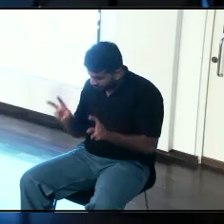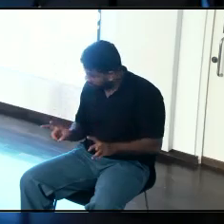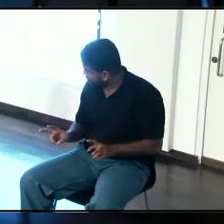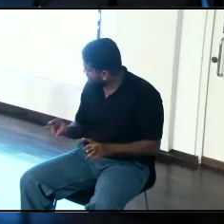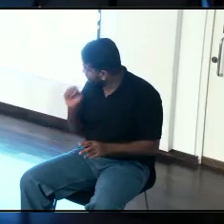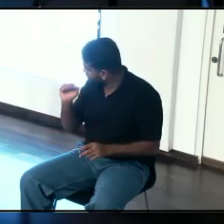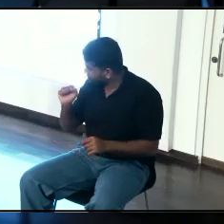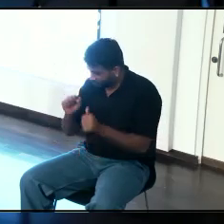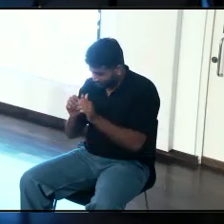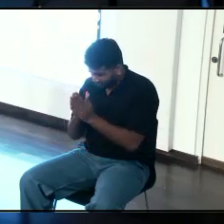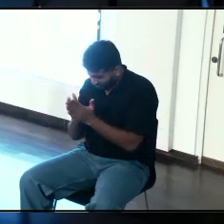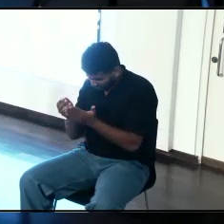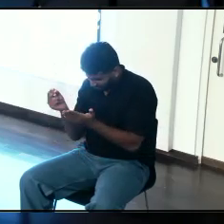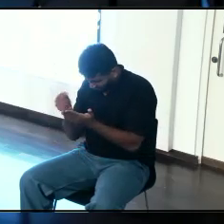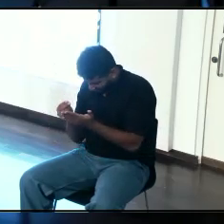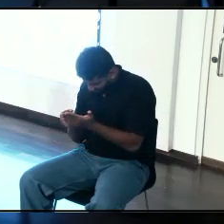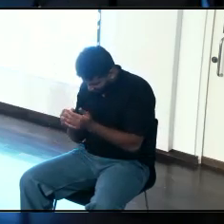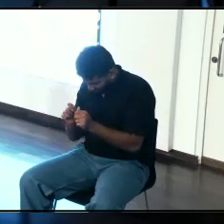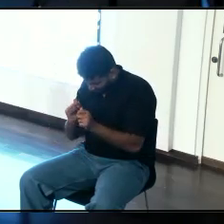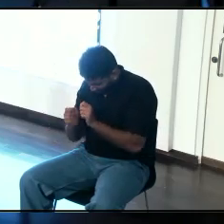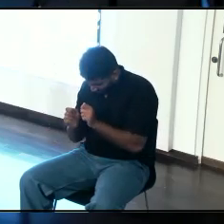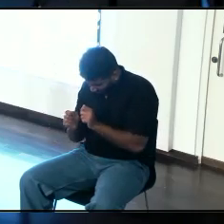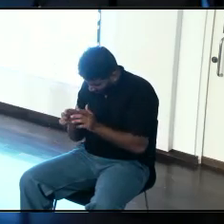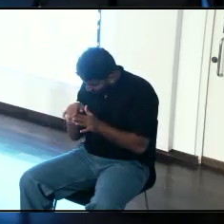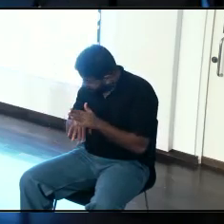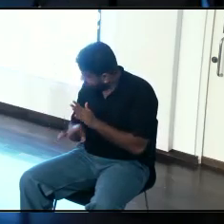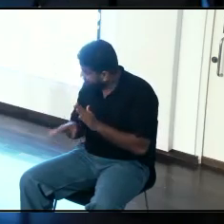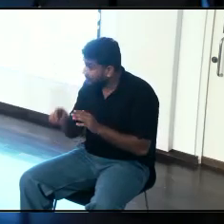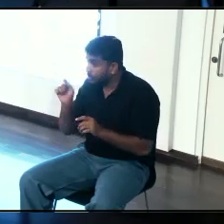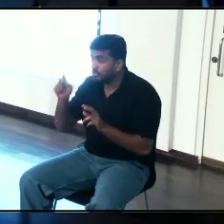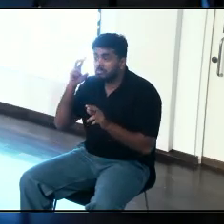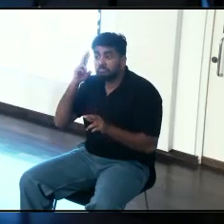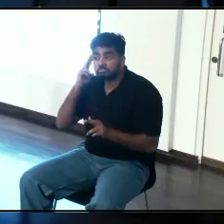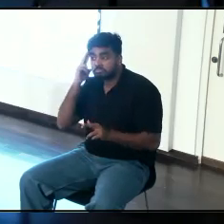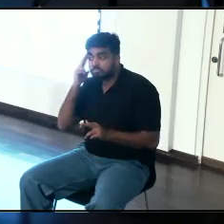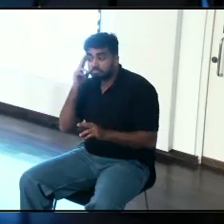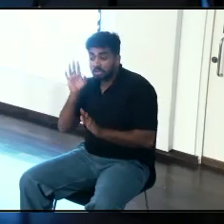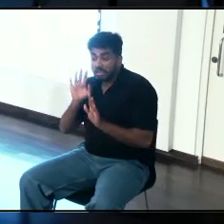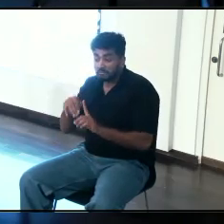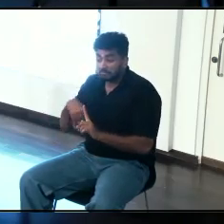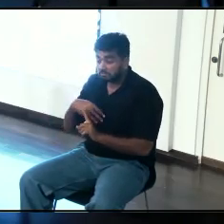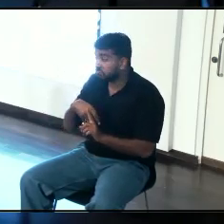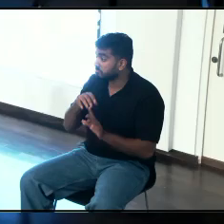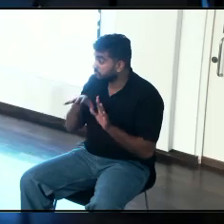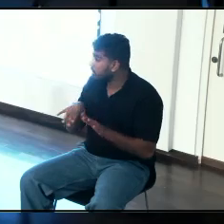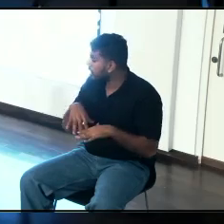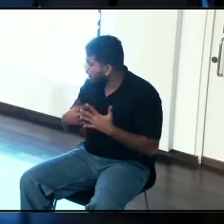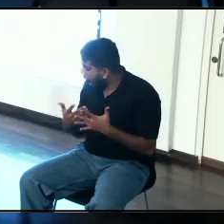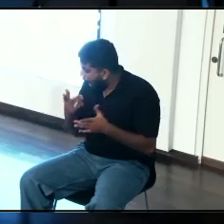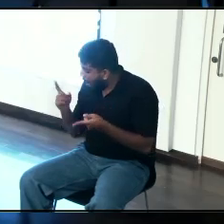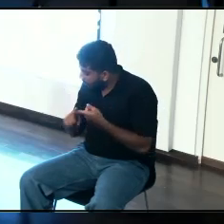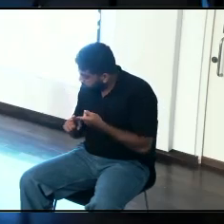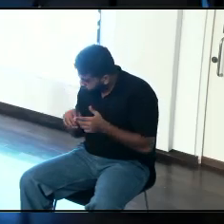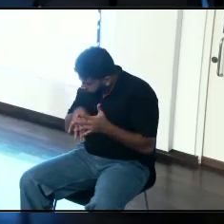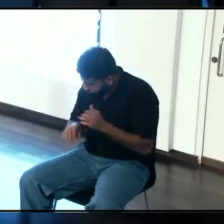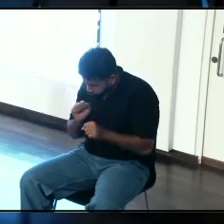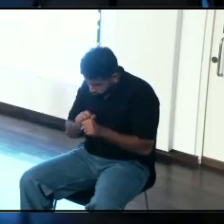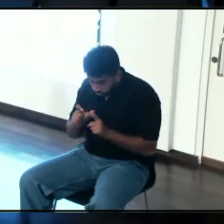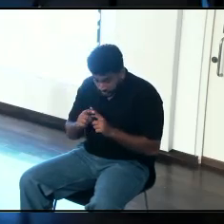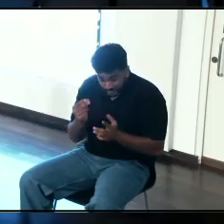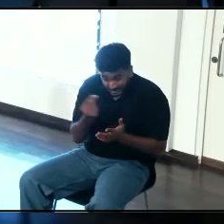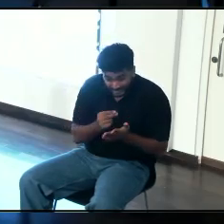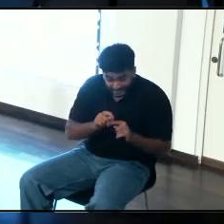every texture, every change in level has a purpose. And that only happens when you work intensely with